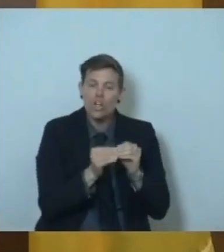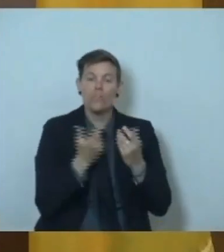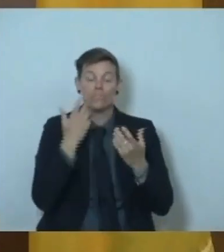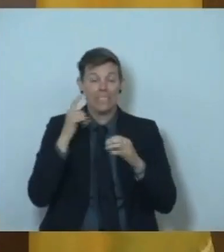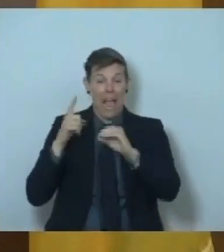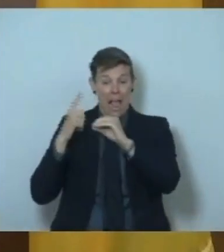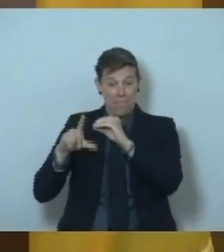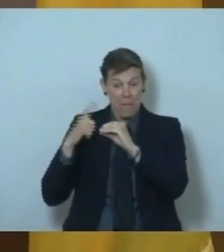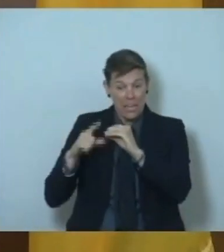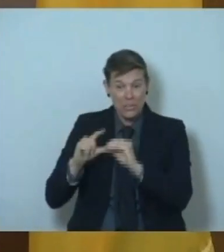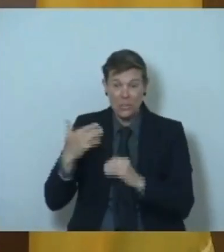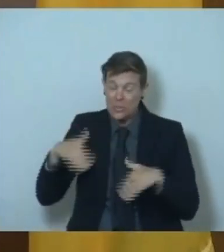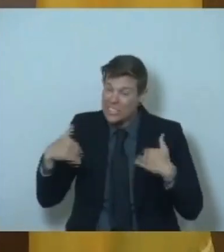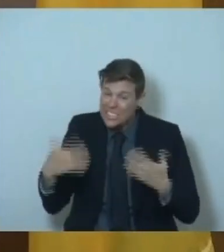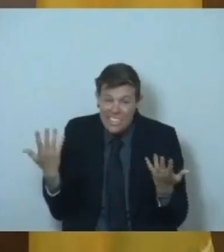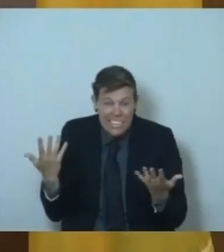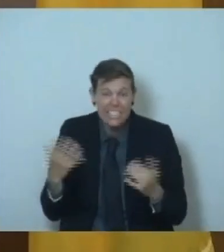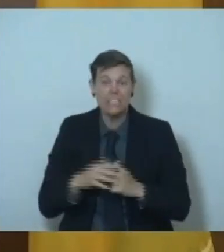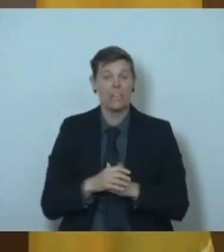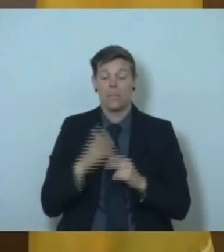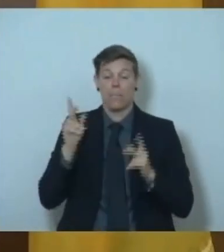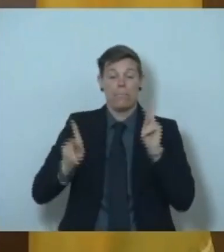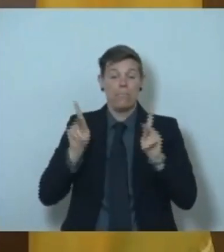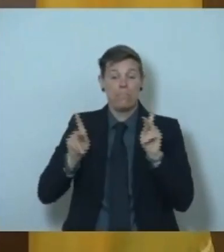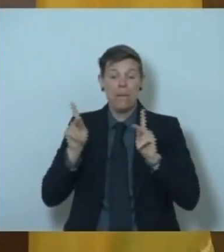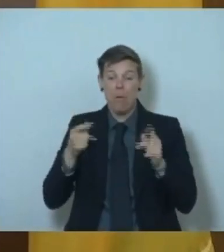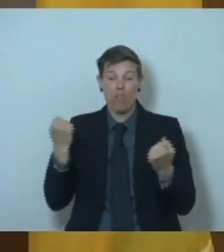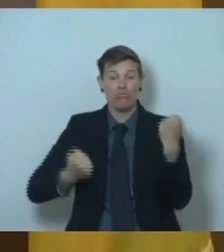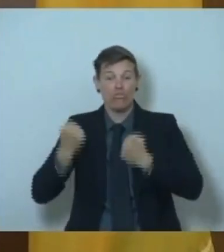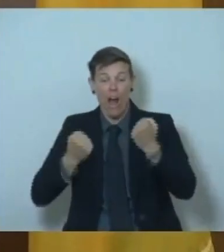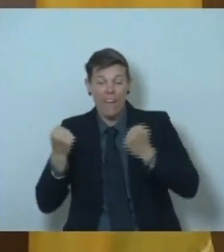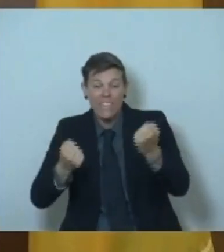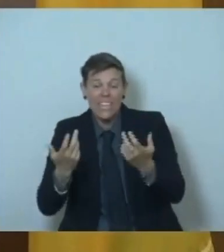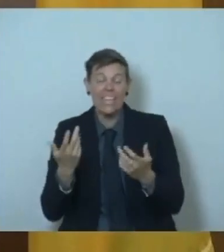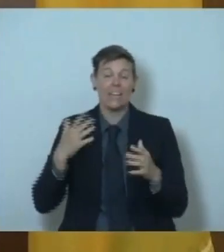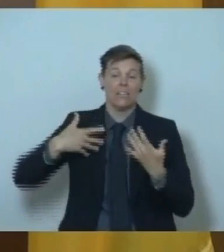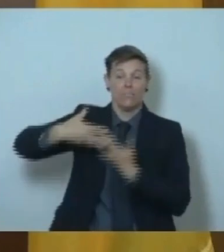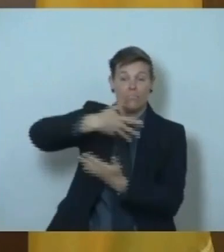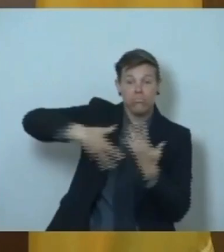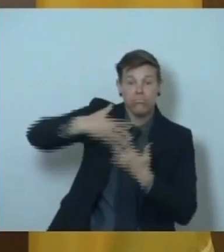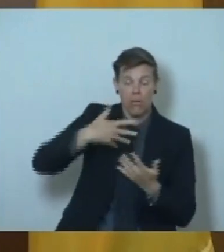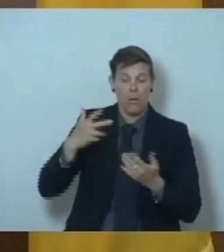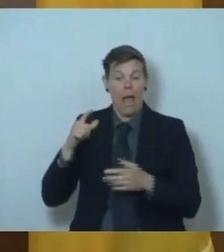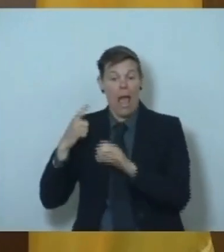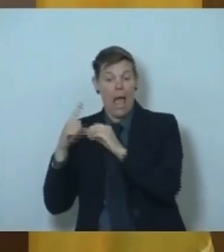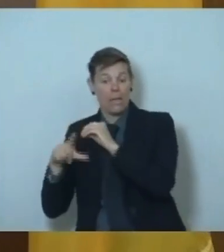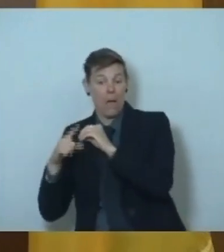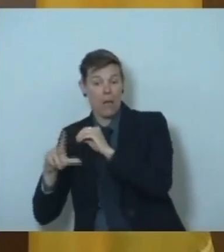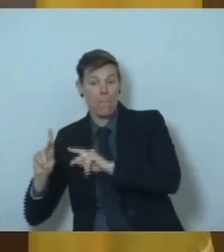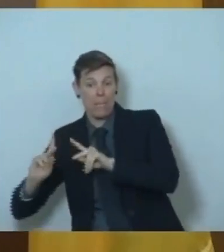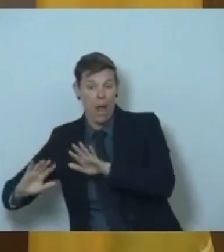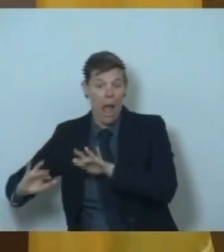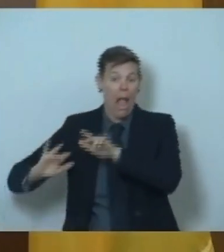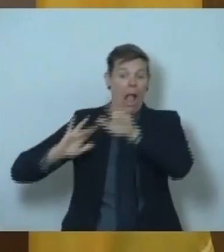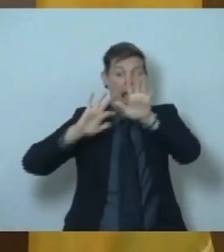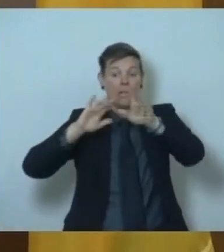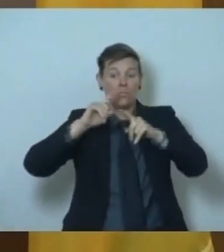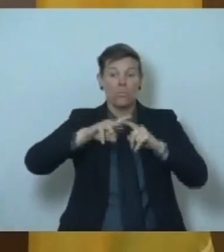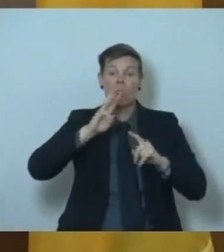El Paso to go to Elephant Butte. And so even if you did a limited